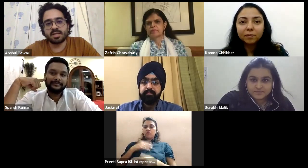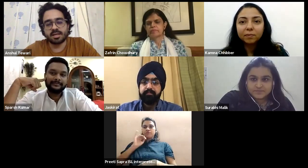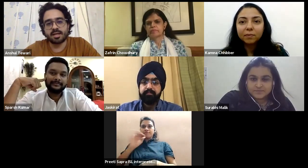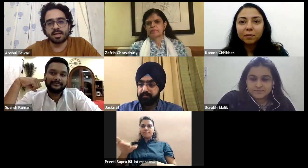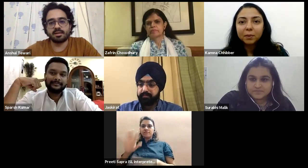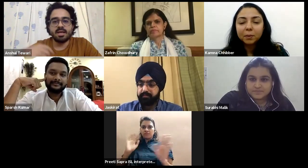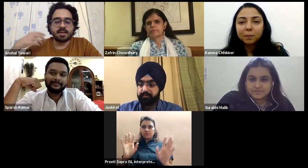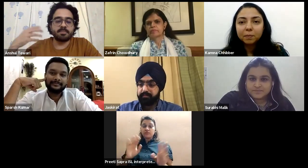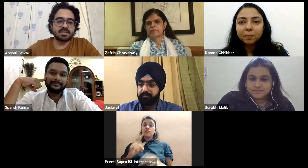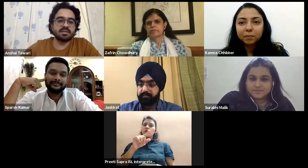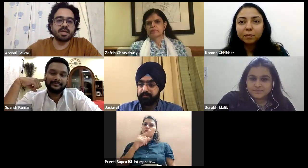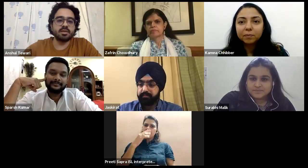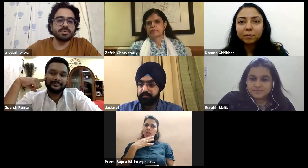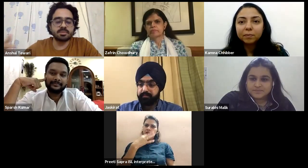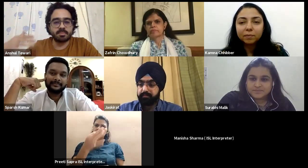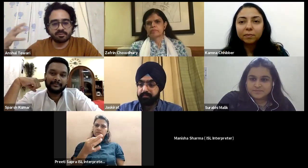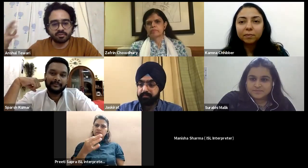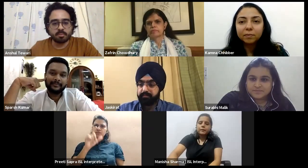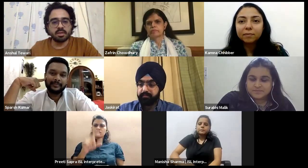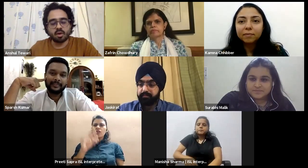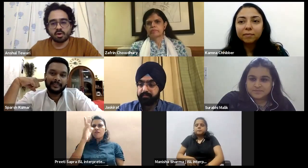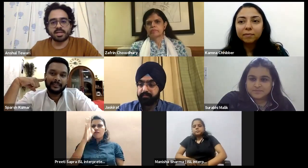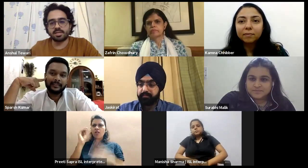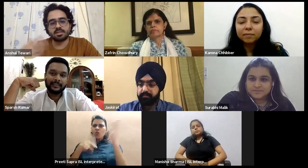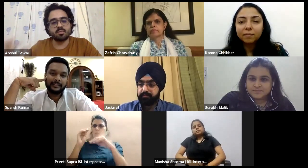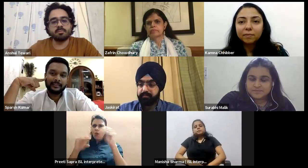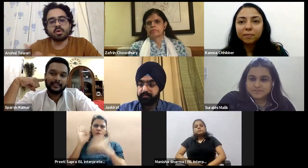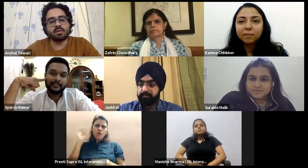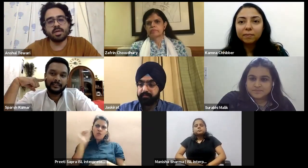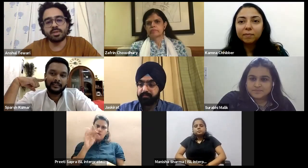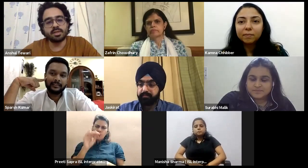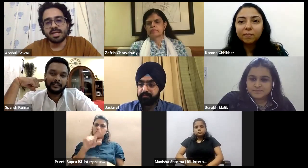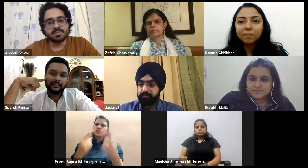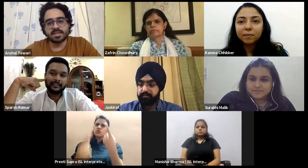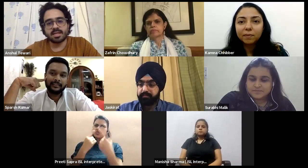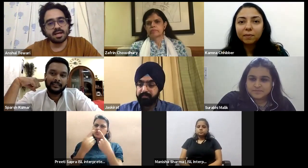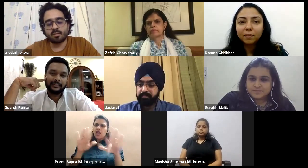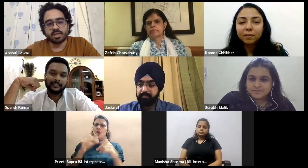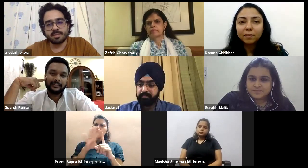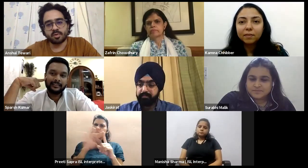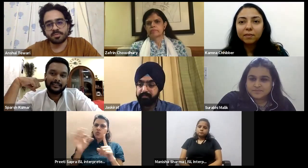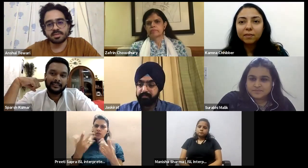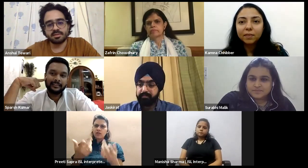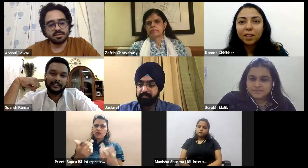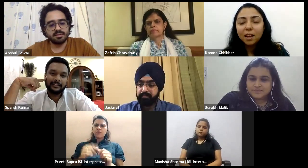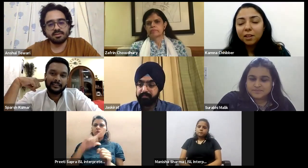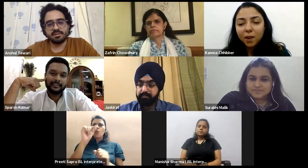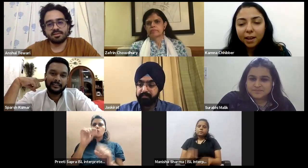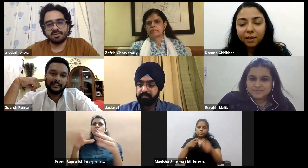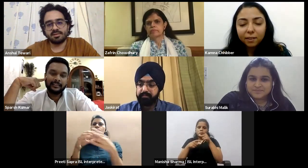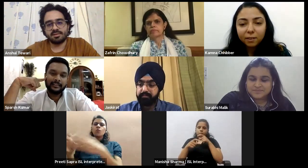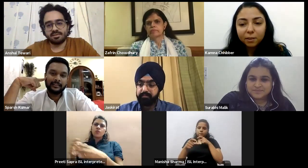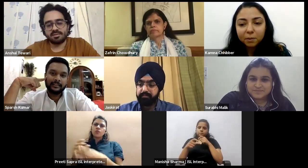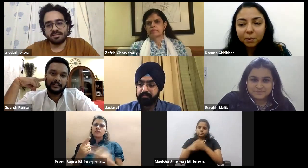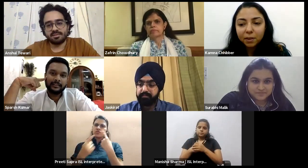fact checking and busting fake news by formal organizations? What more can we do in spaces like our WhatsApp groups?